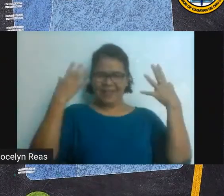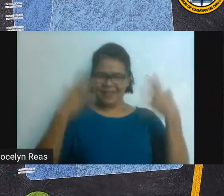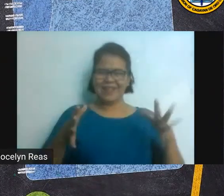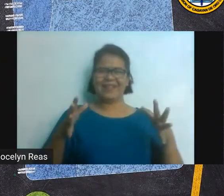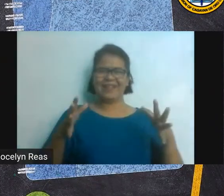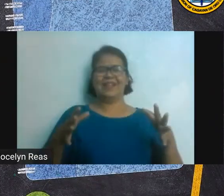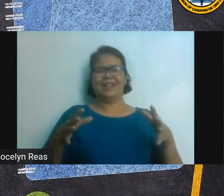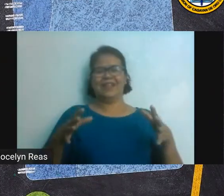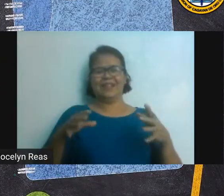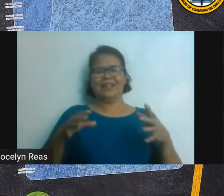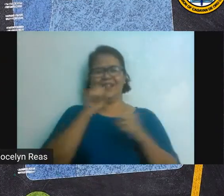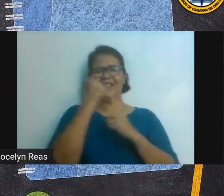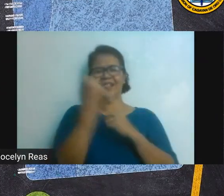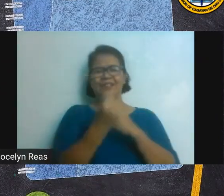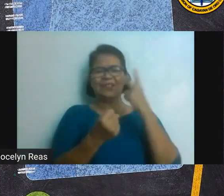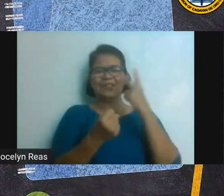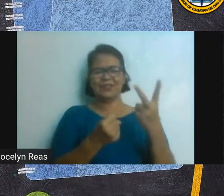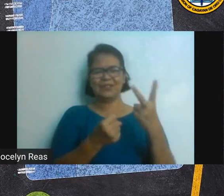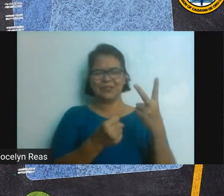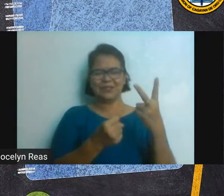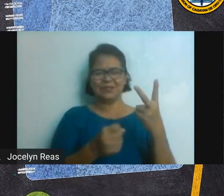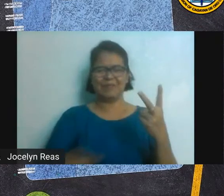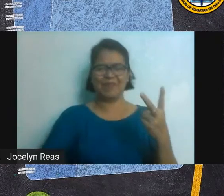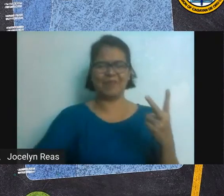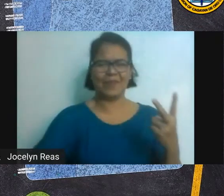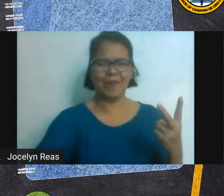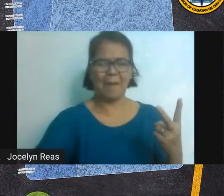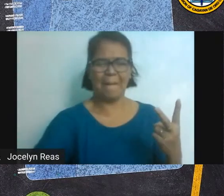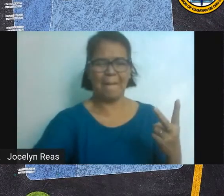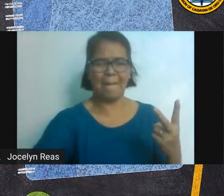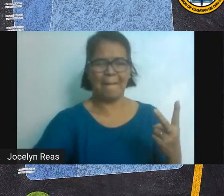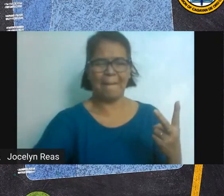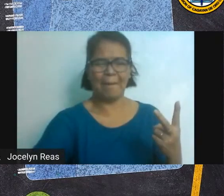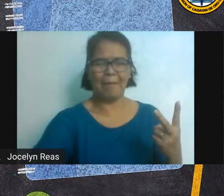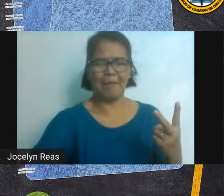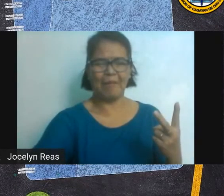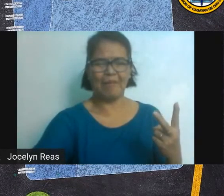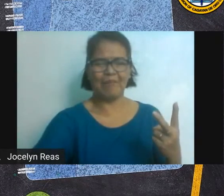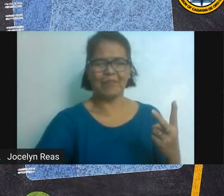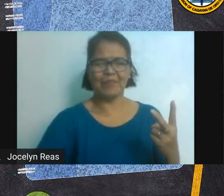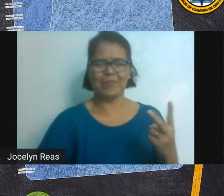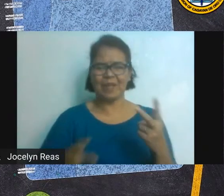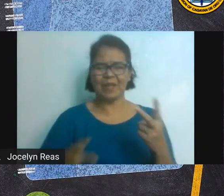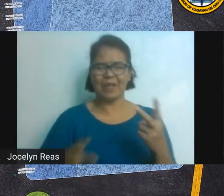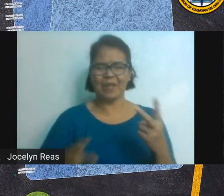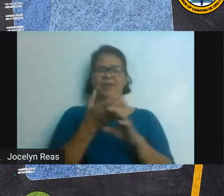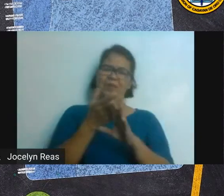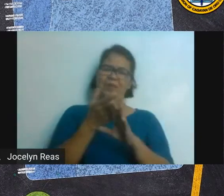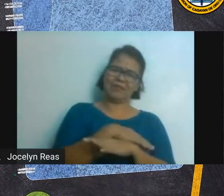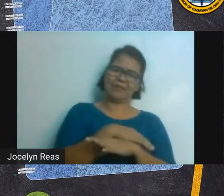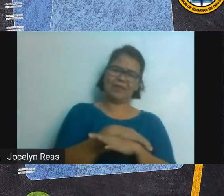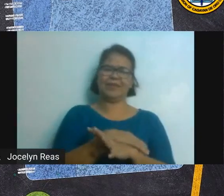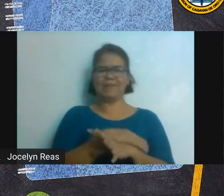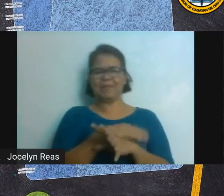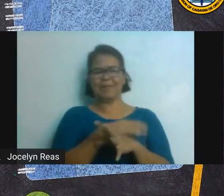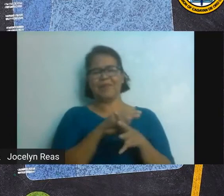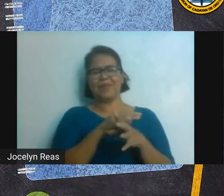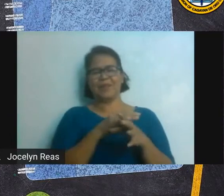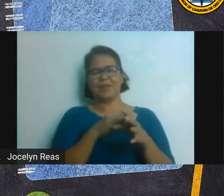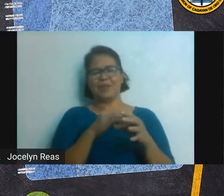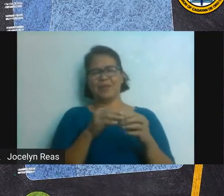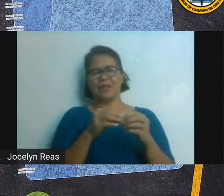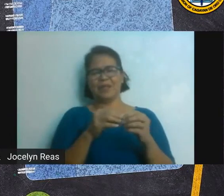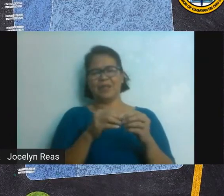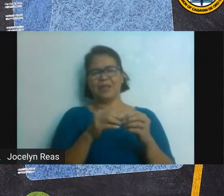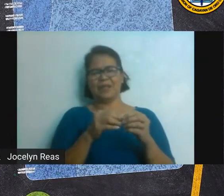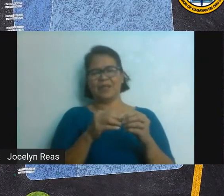O'Clock. So, before we leave, we would just like to share with you, ito na po yung iniintay nyo, no, Ma'am Jocelyn. I